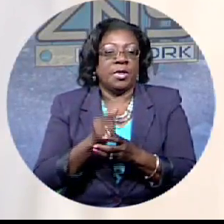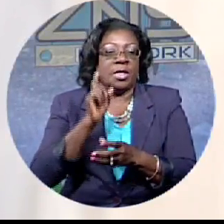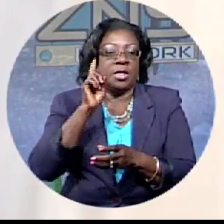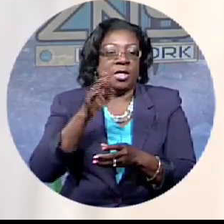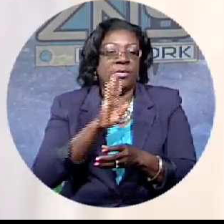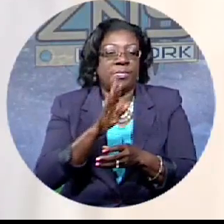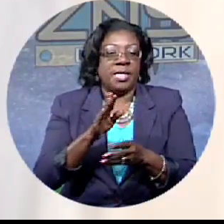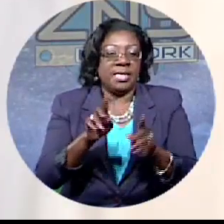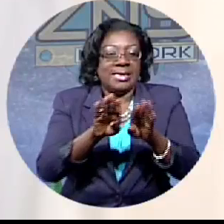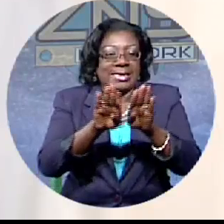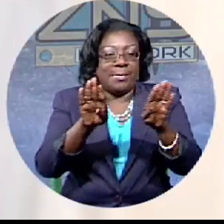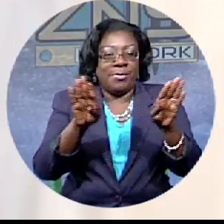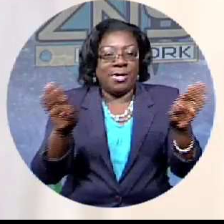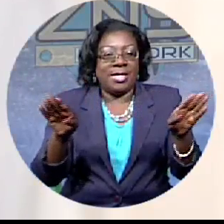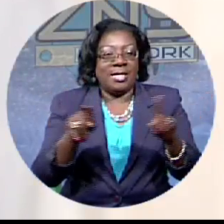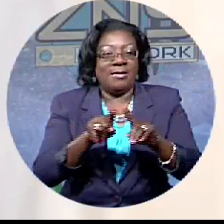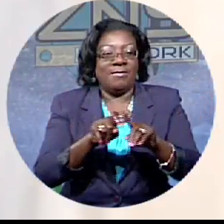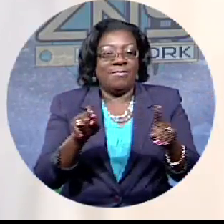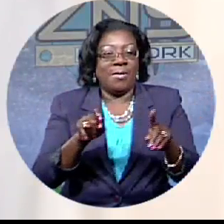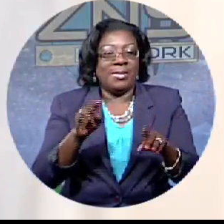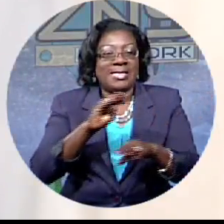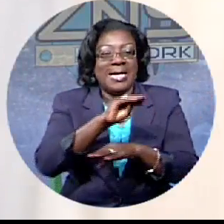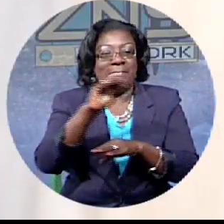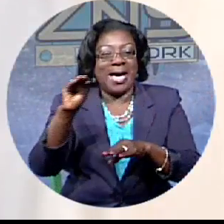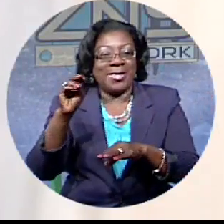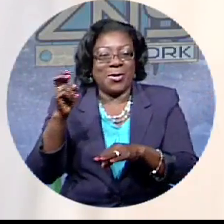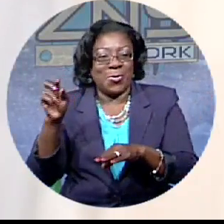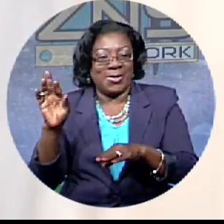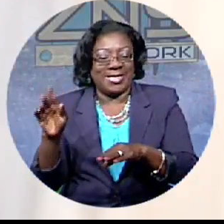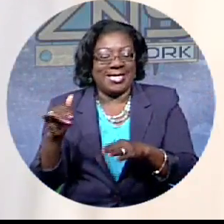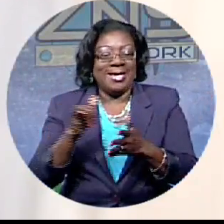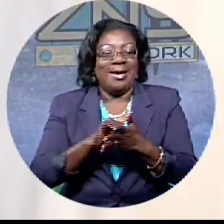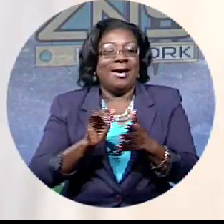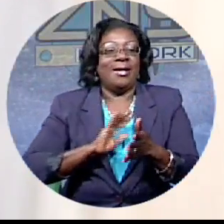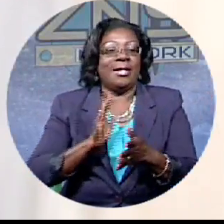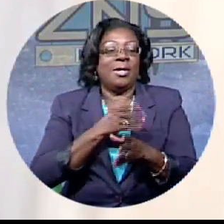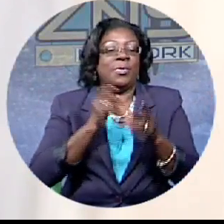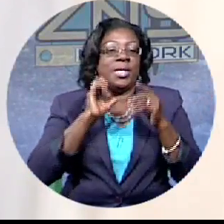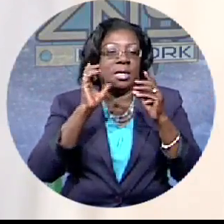be separated from St. Matthew's, and that we could,